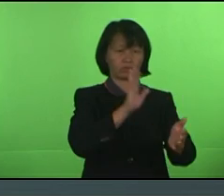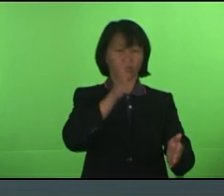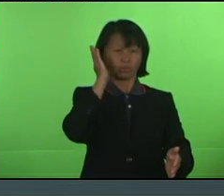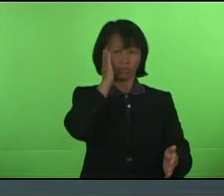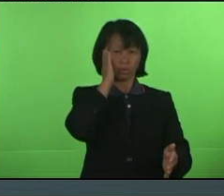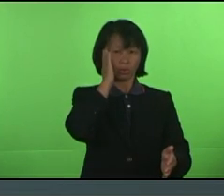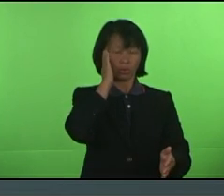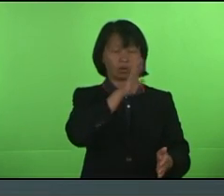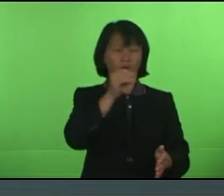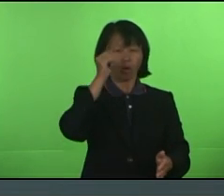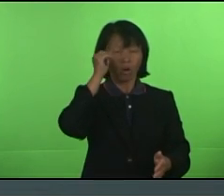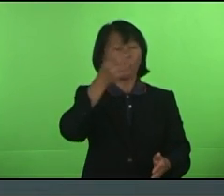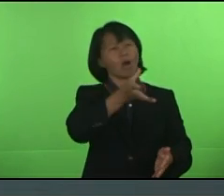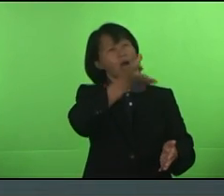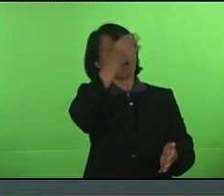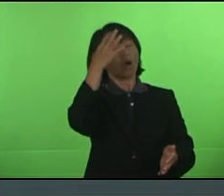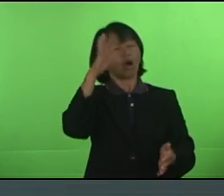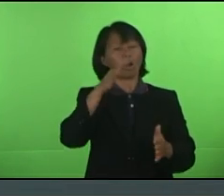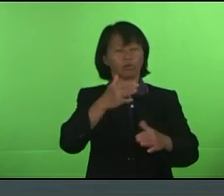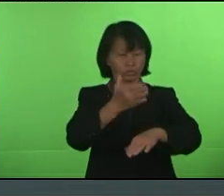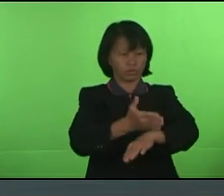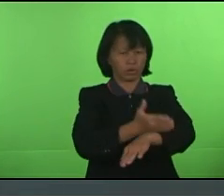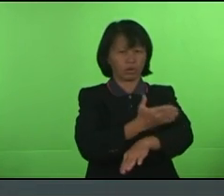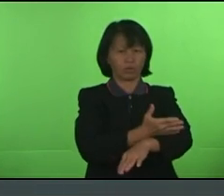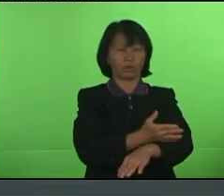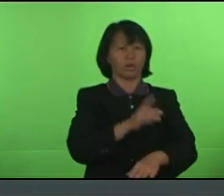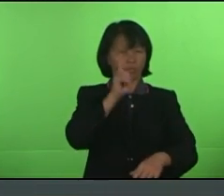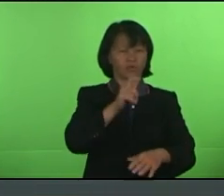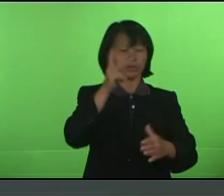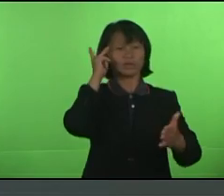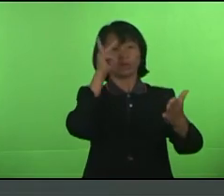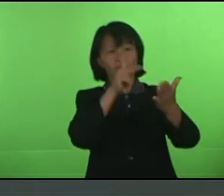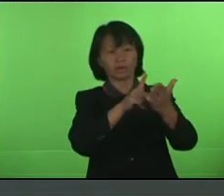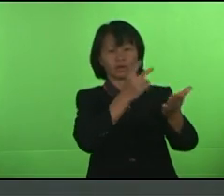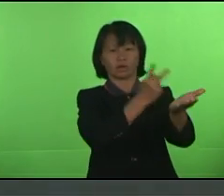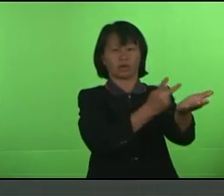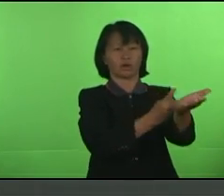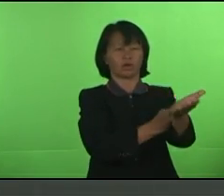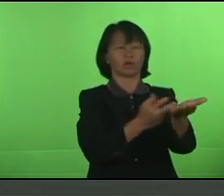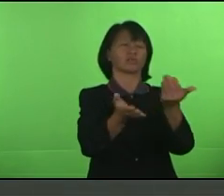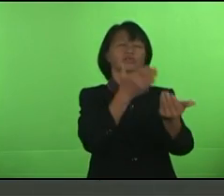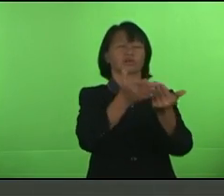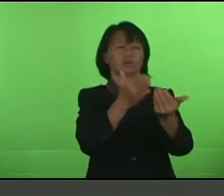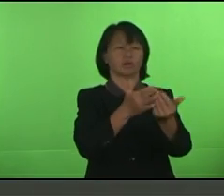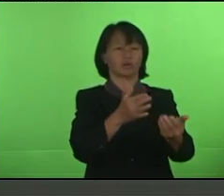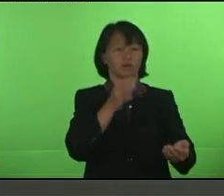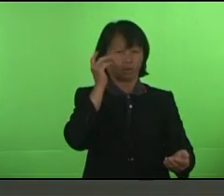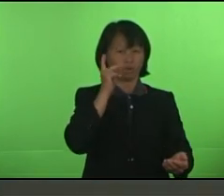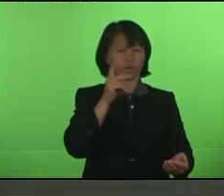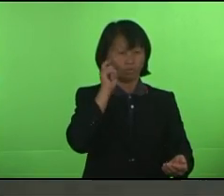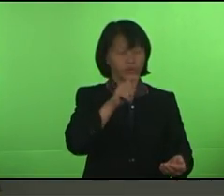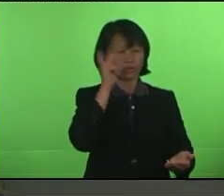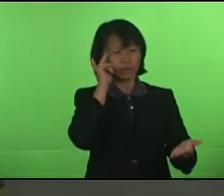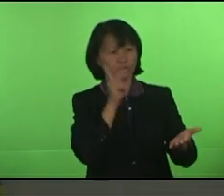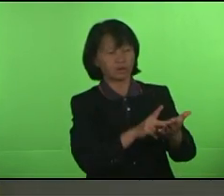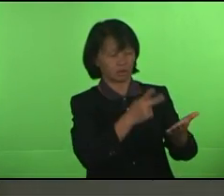aware, then what do you do about it? How to improve? Identify the cause. Ini mudahlah, kita tahulah kan. Cari, kita